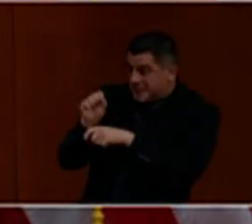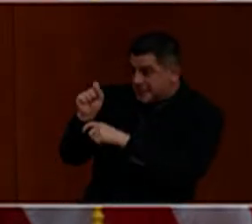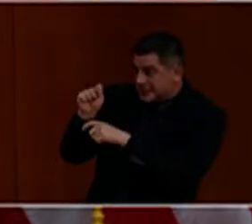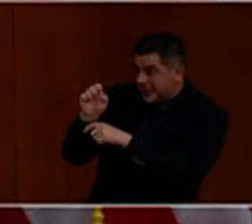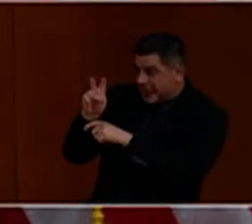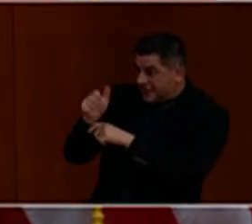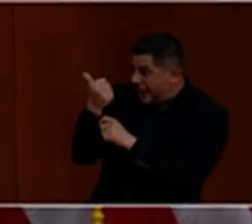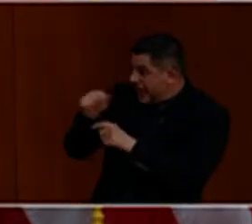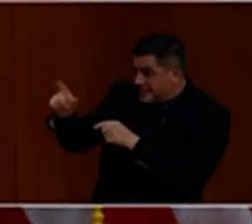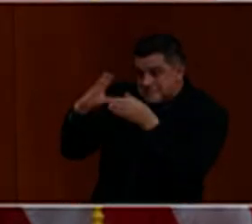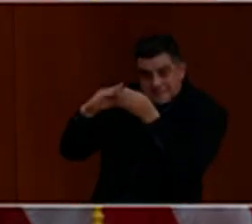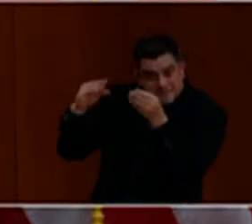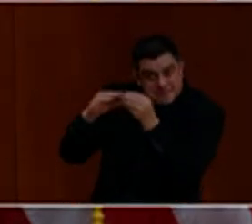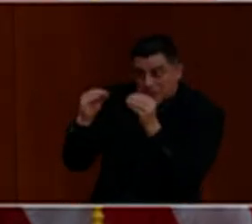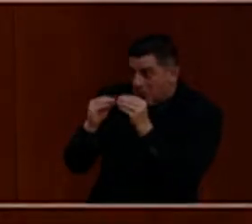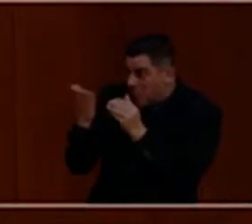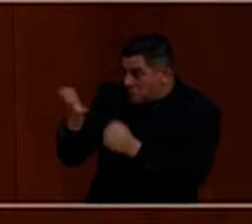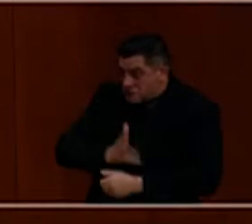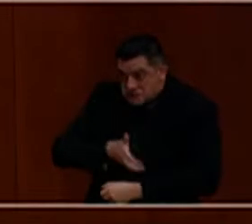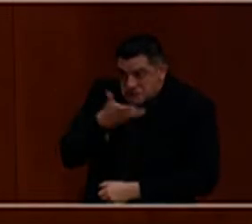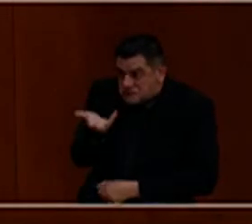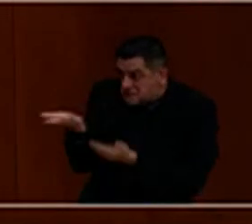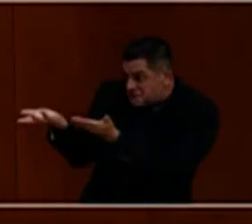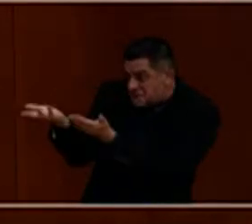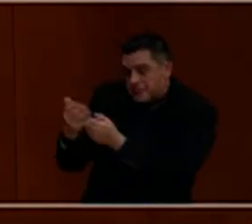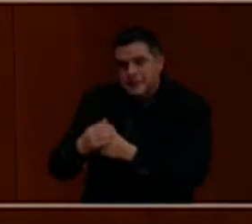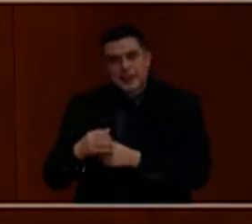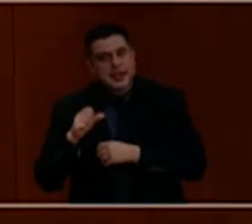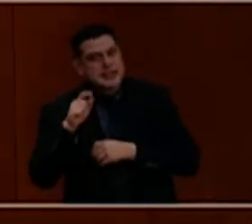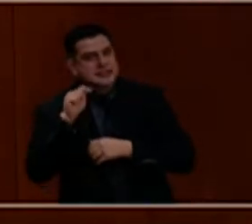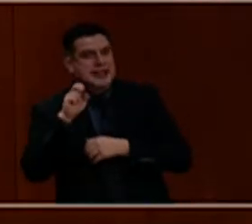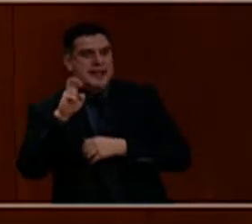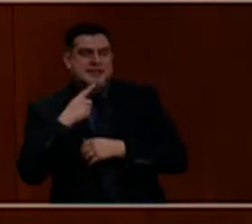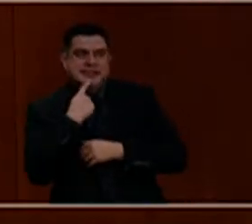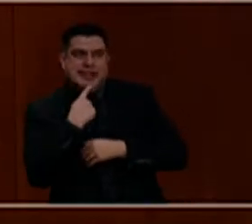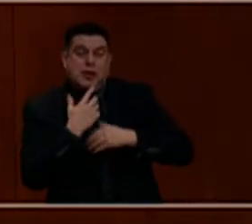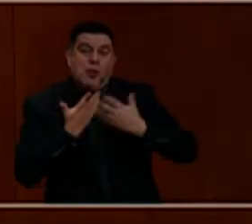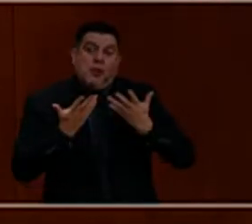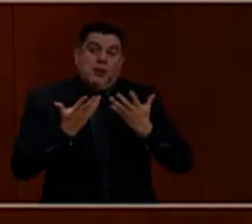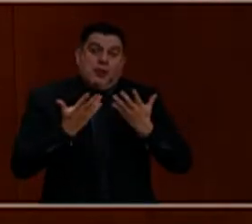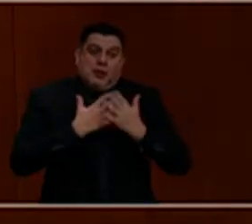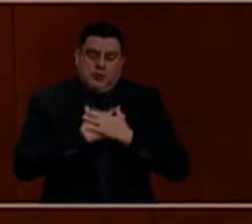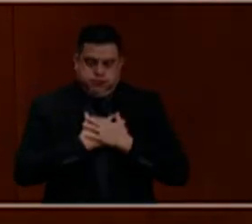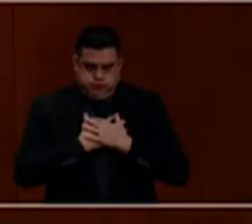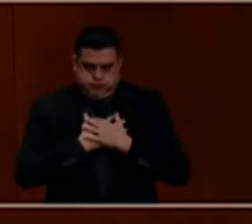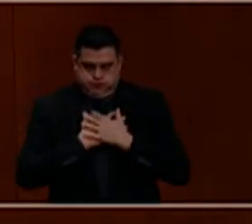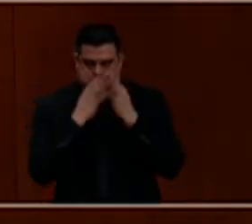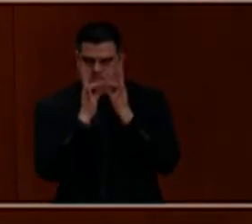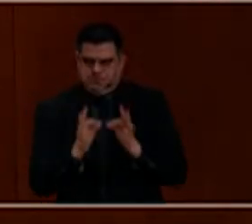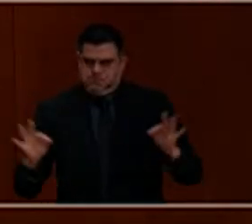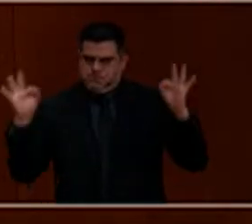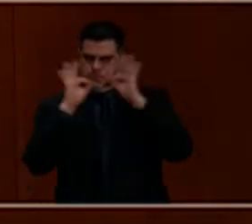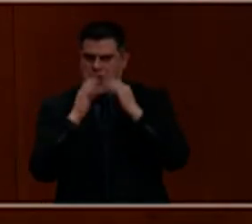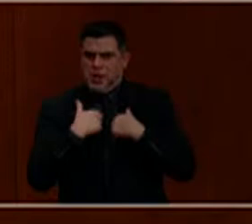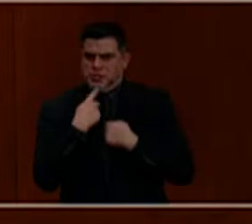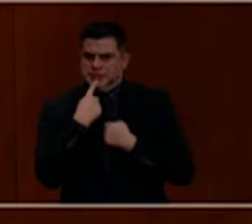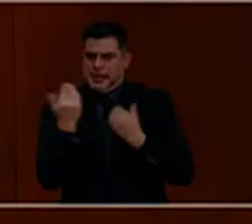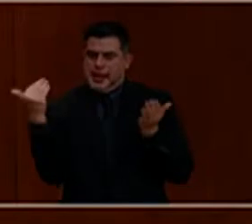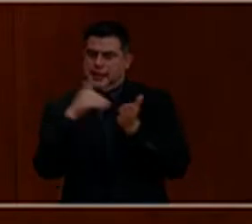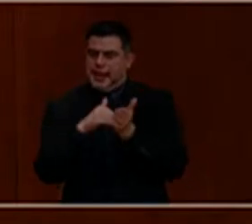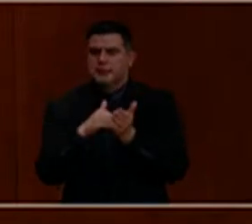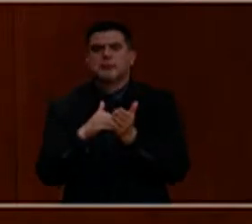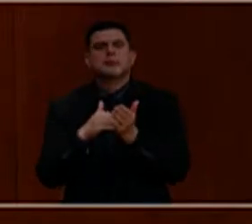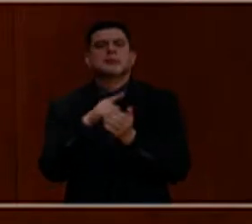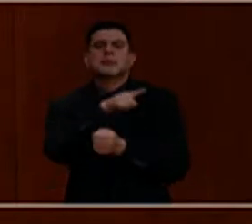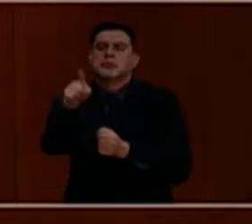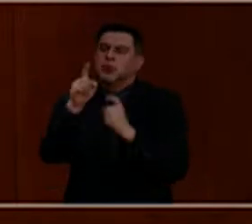I guess if I could just say anything, it would be just to give. It's an unselfish way to help others,